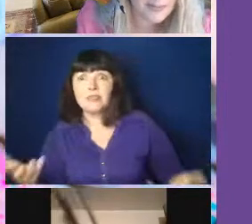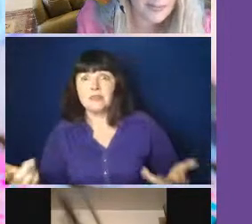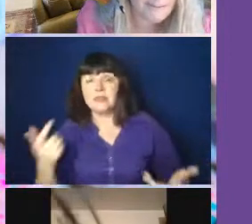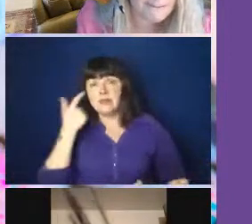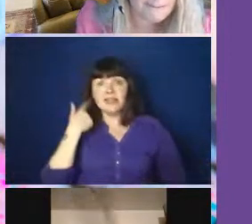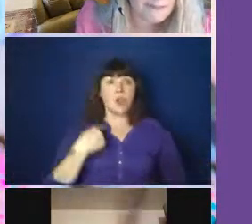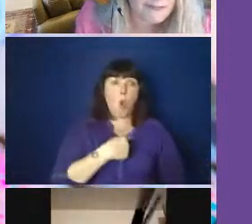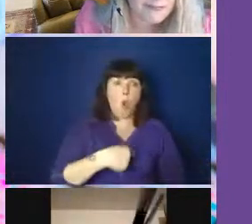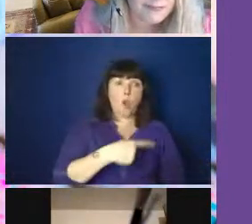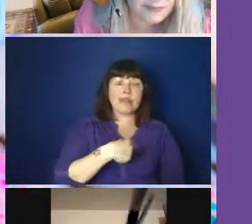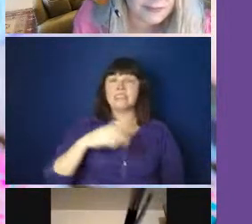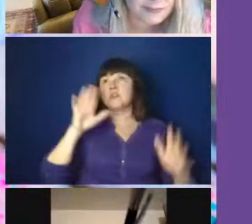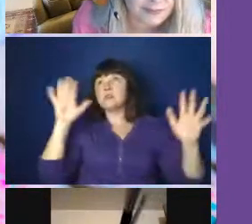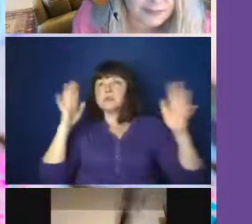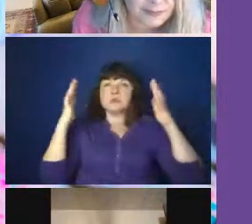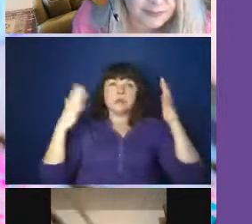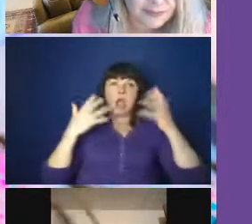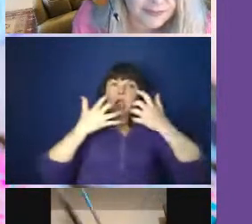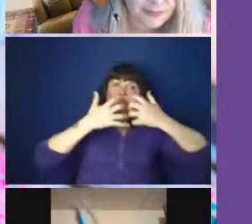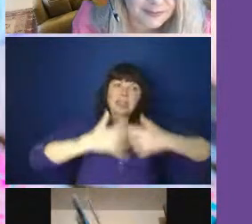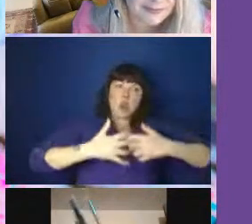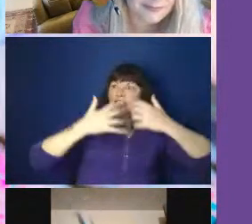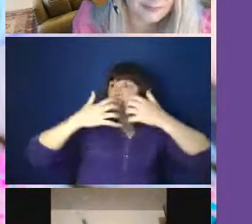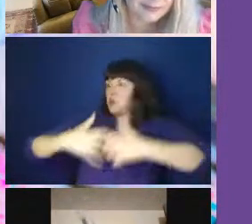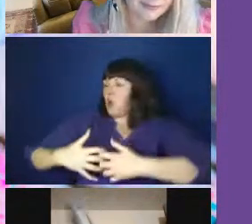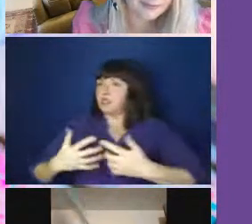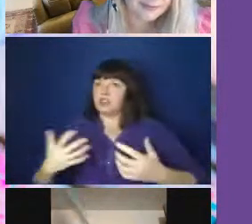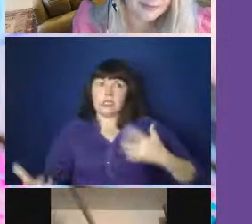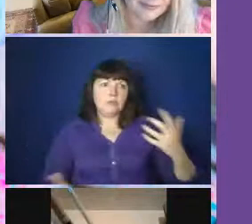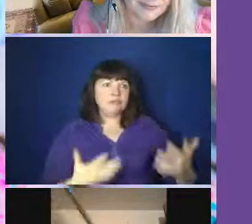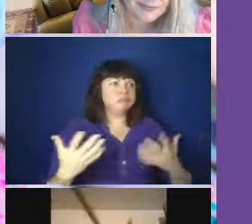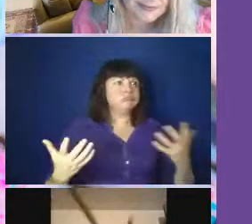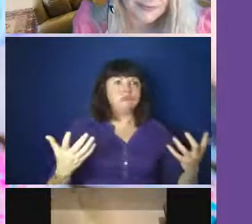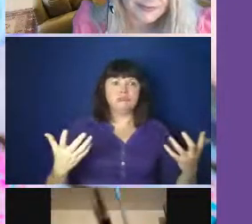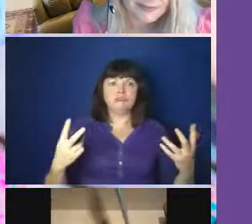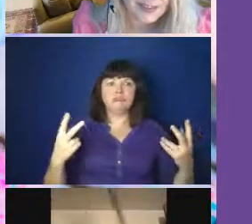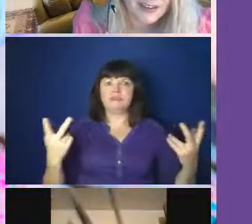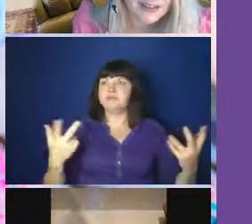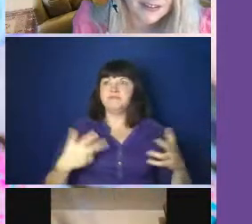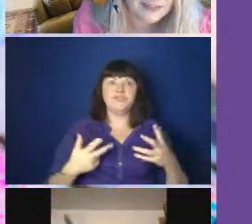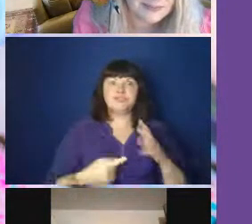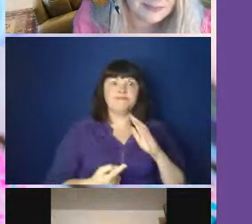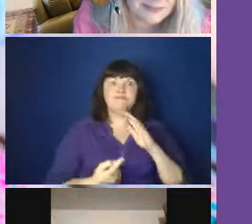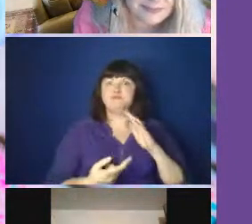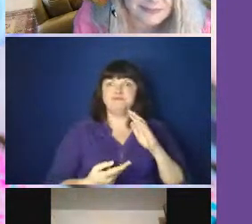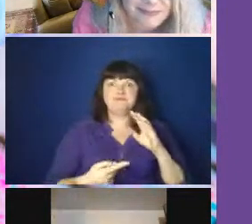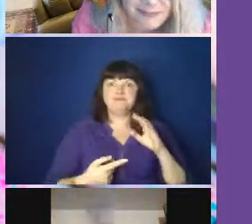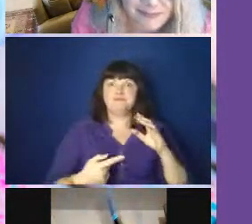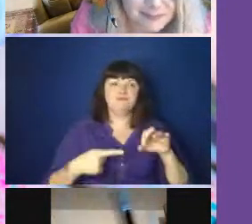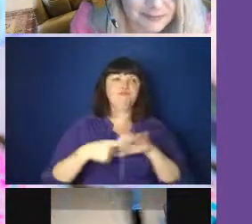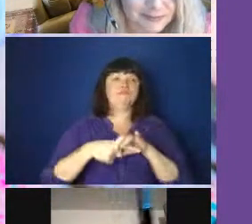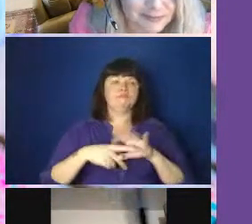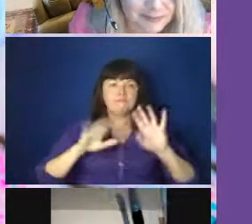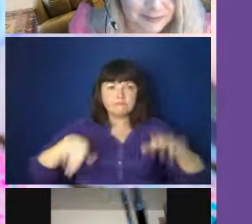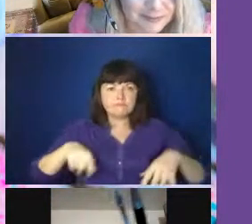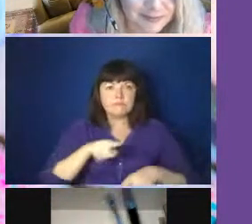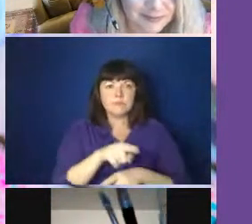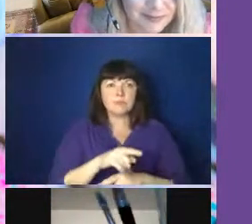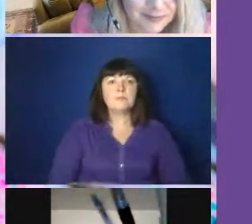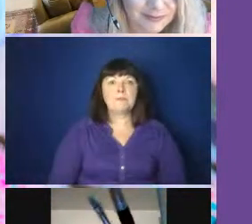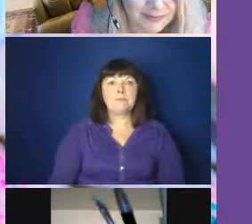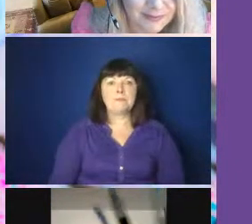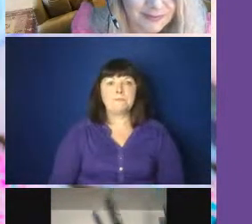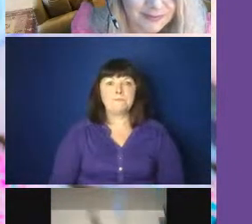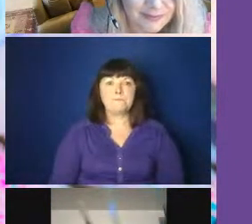Honestly, I've got technology around me and I am completely stuffed. Anyway, if there's somebody else who is